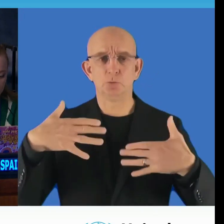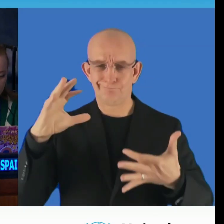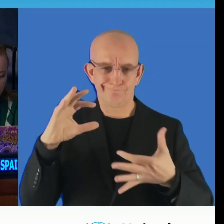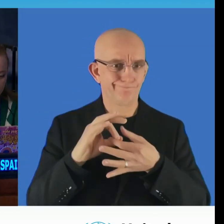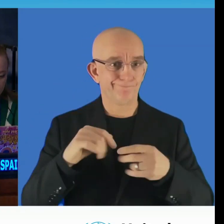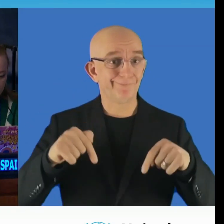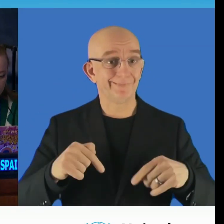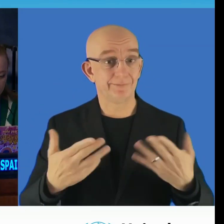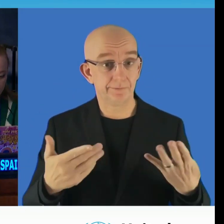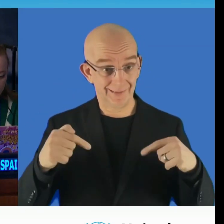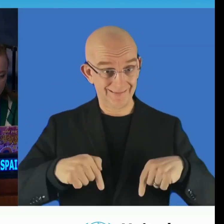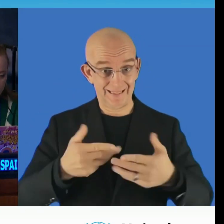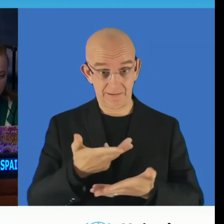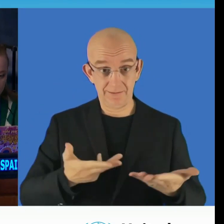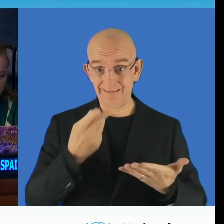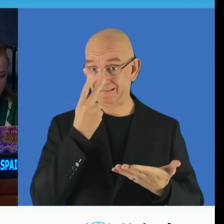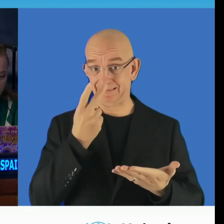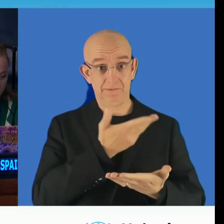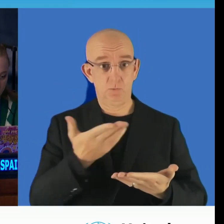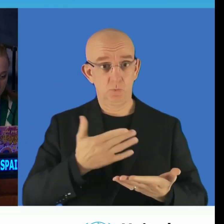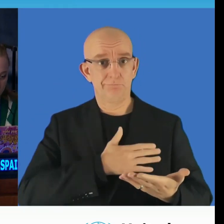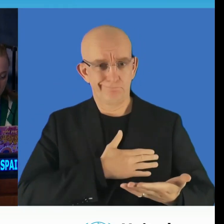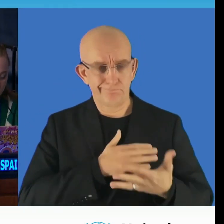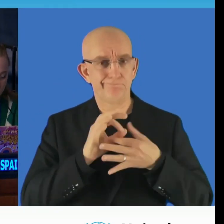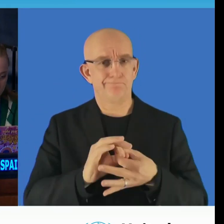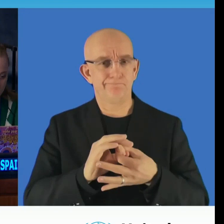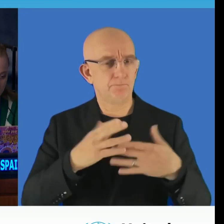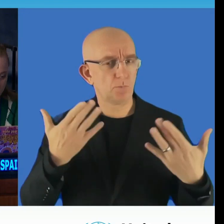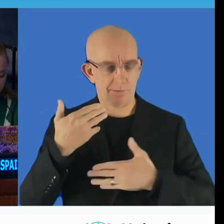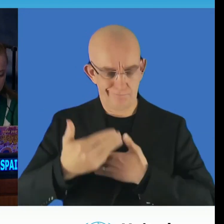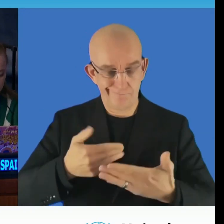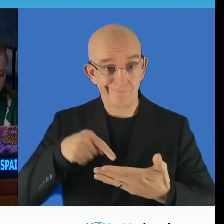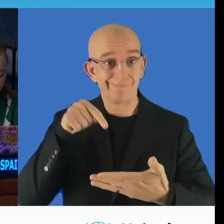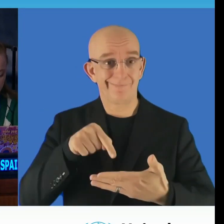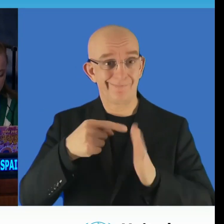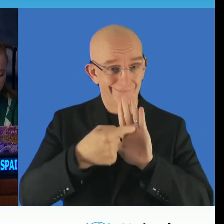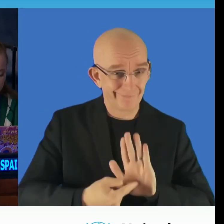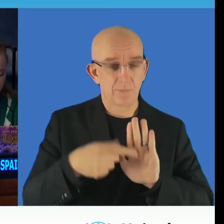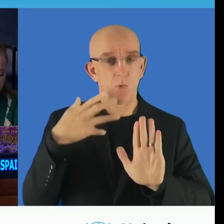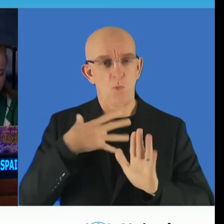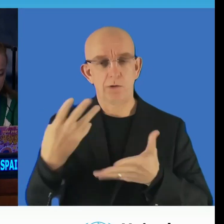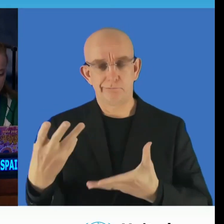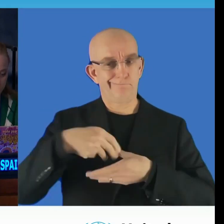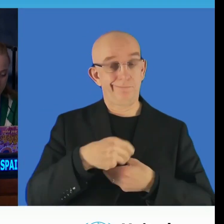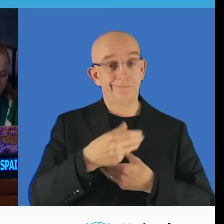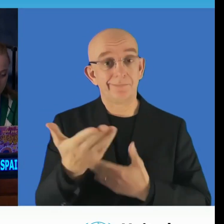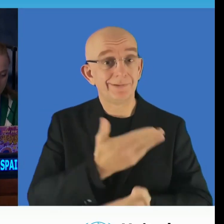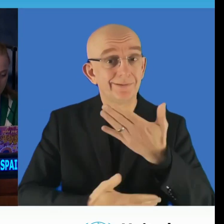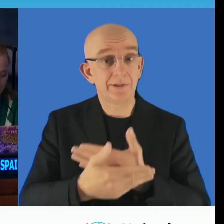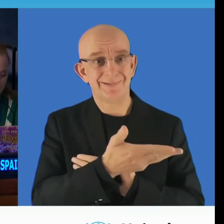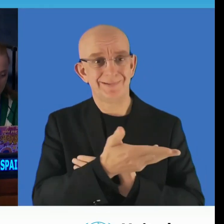as valued and active participants in the life of our nation. Sri Lanka is also pleased to play its role as a vice